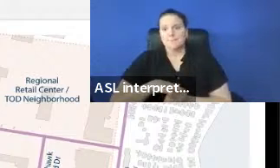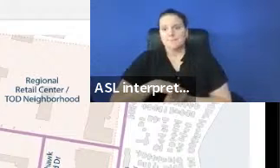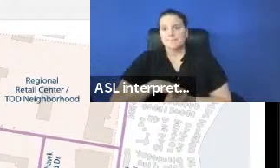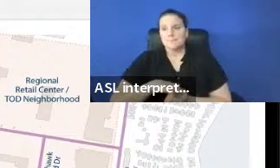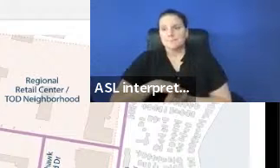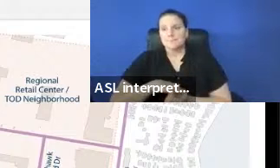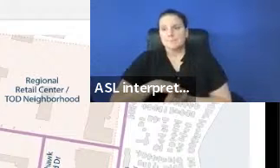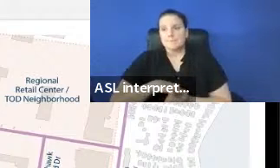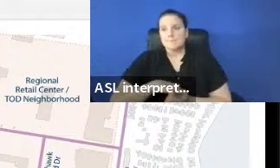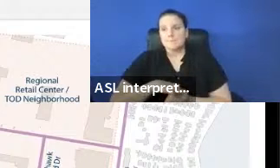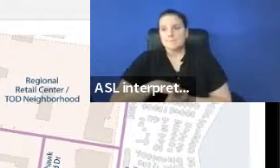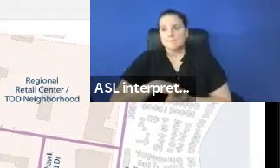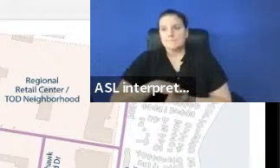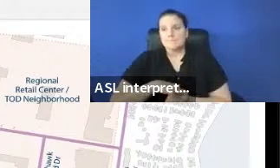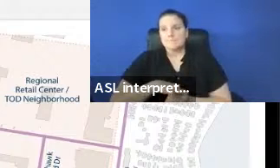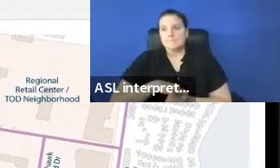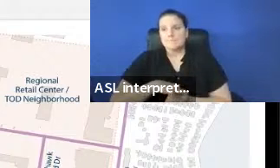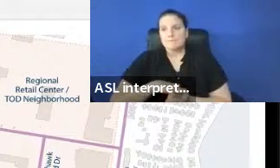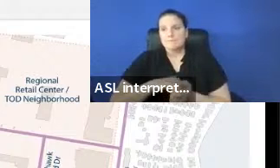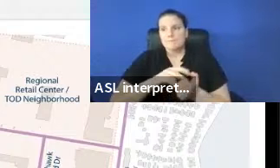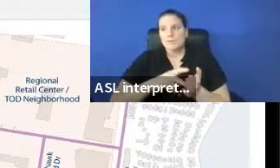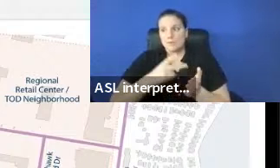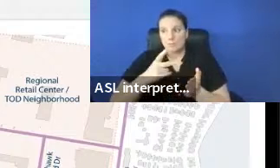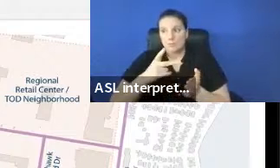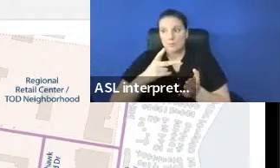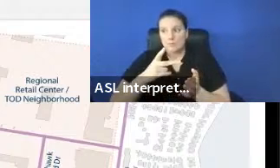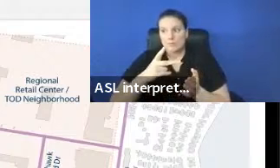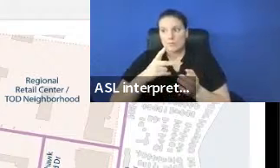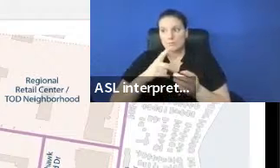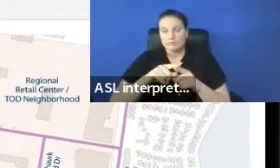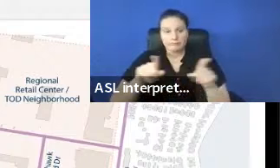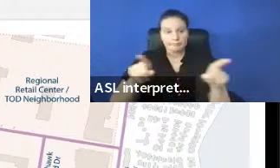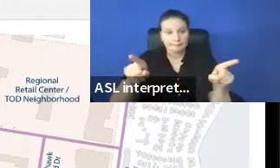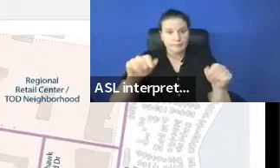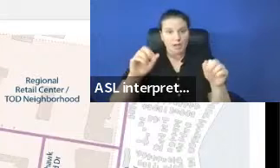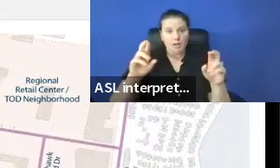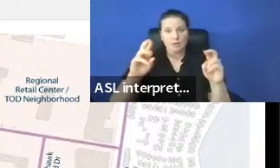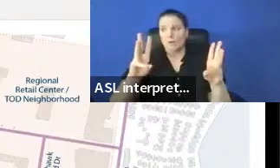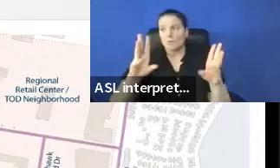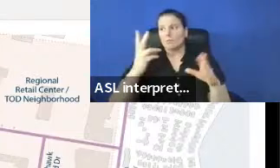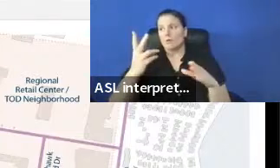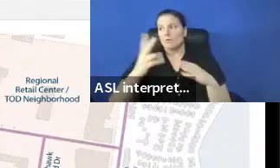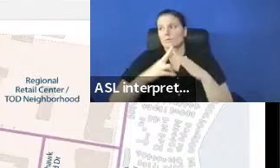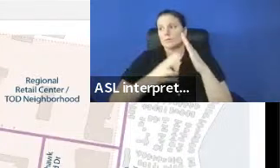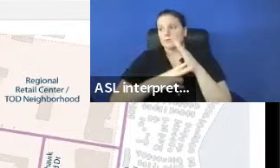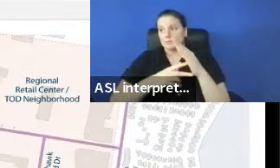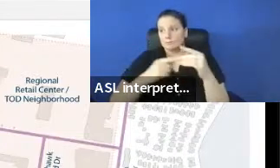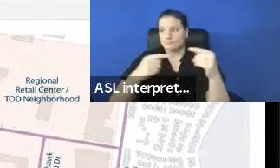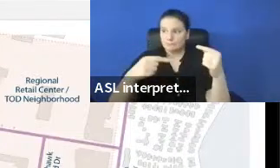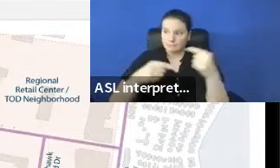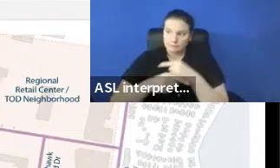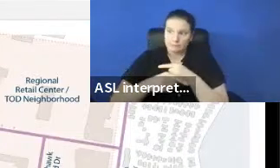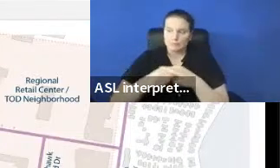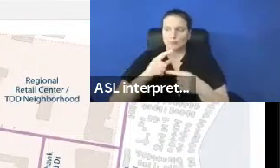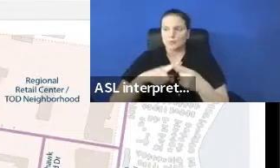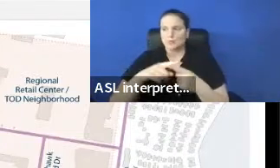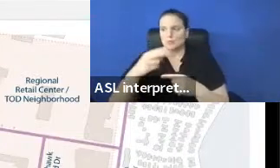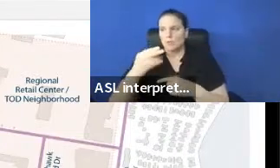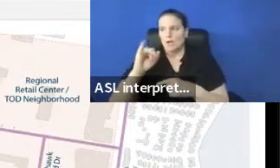So the double-headed arrows are showing the two bridges going across the harbor to Hayden